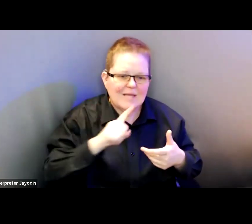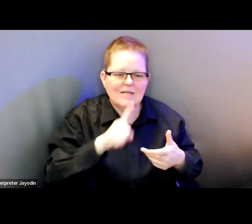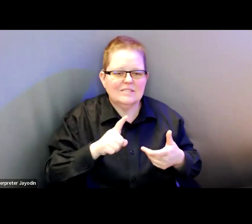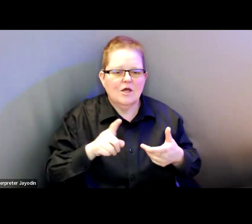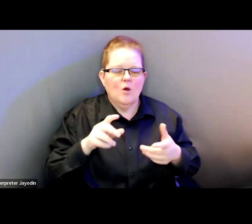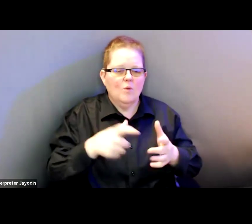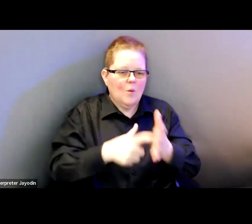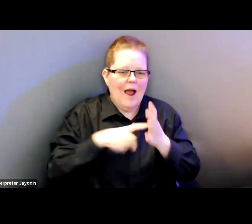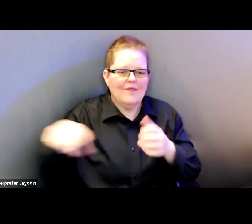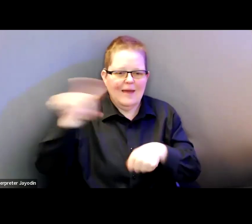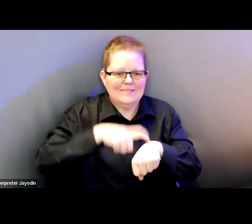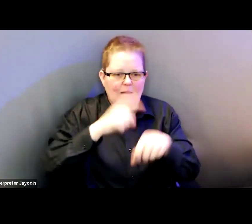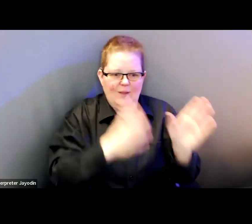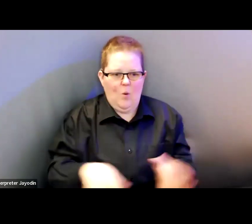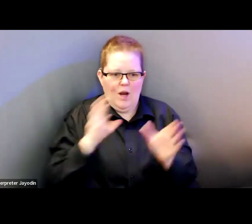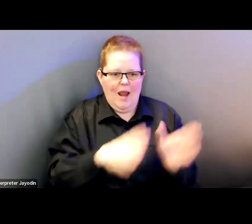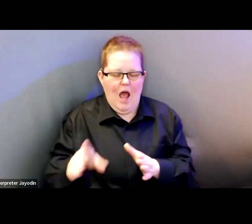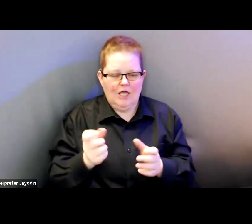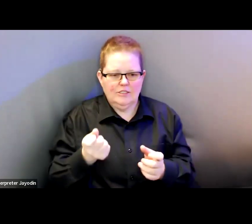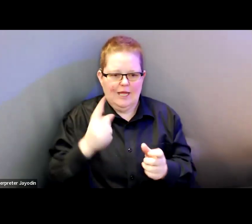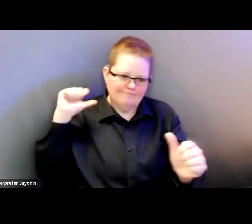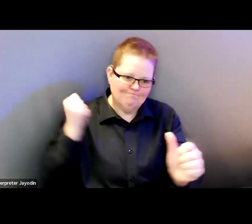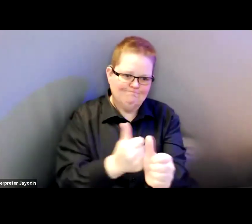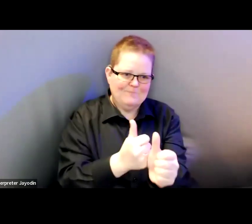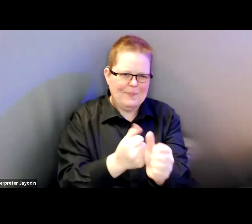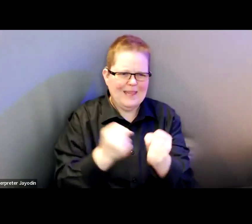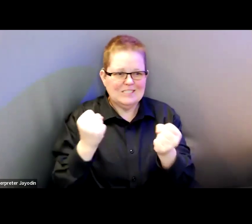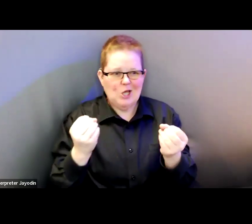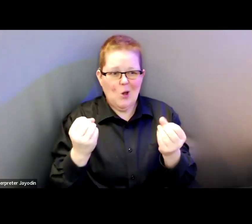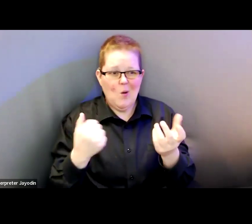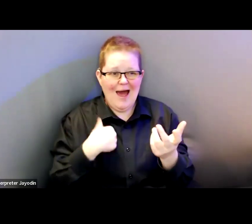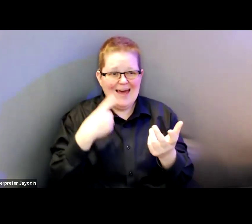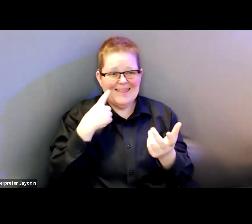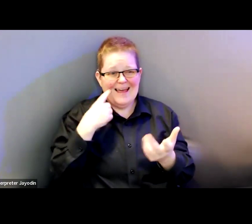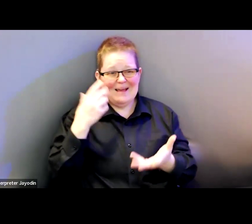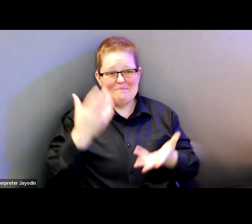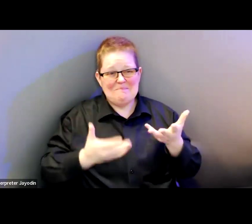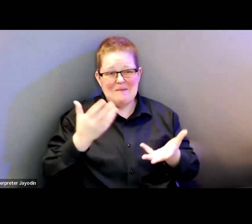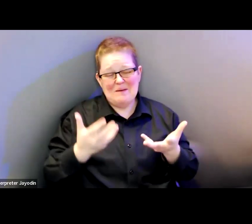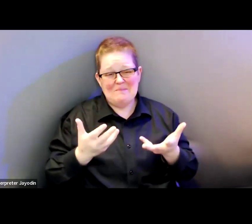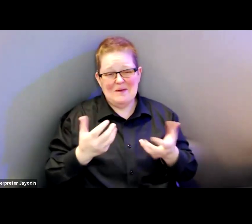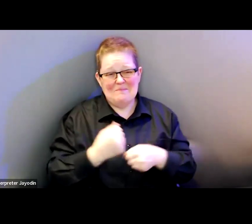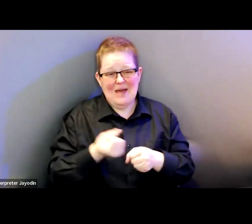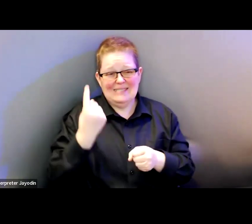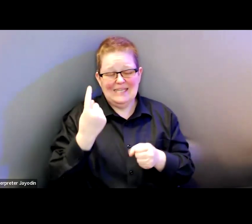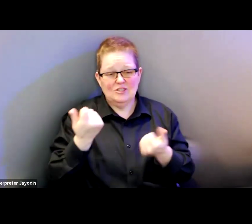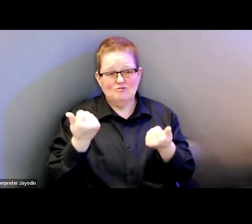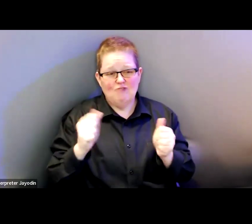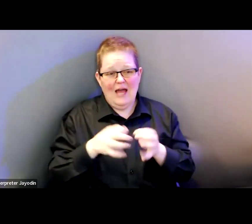get organized. So I think that it may make sense to try to push this